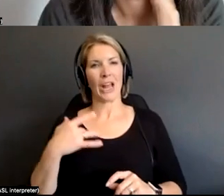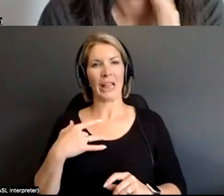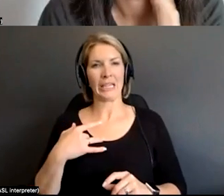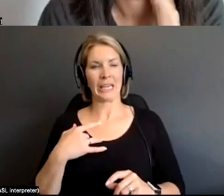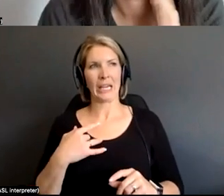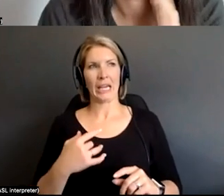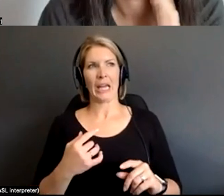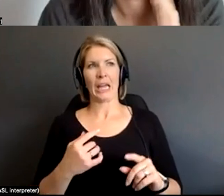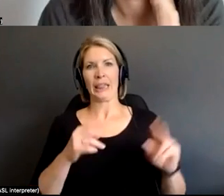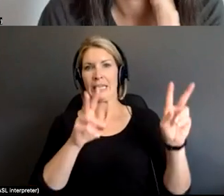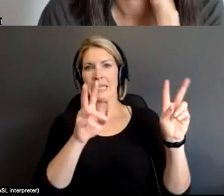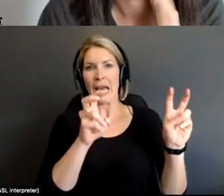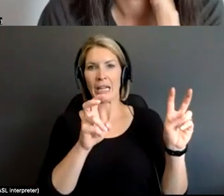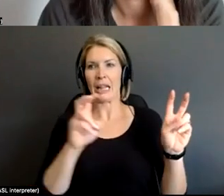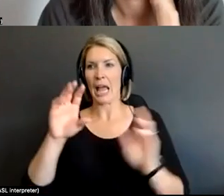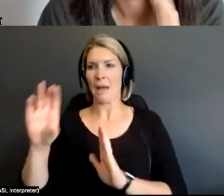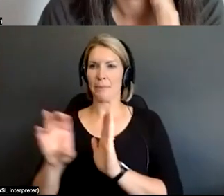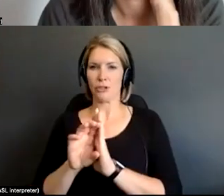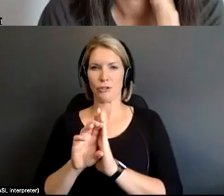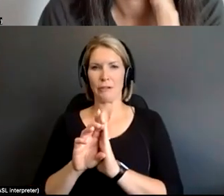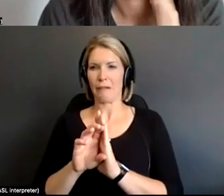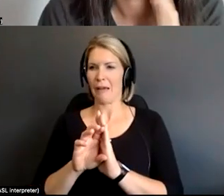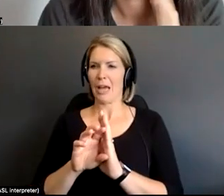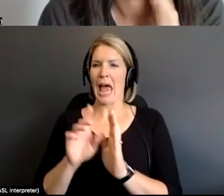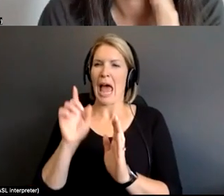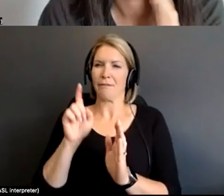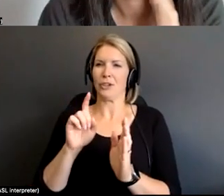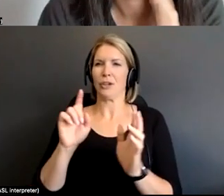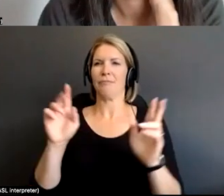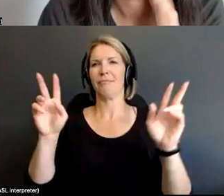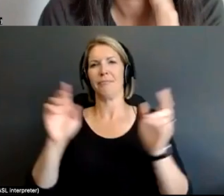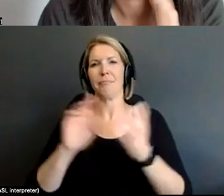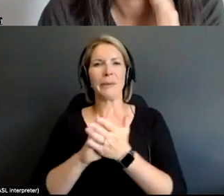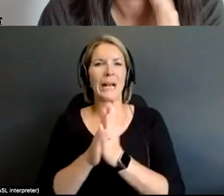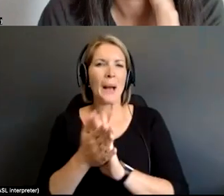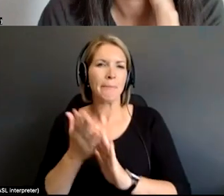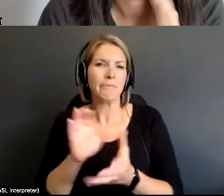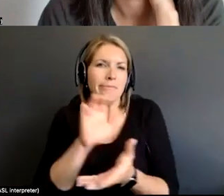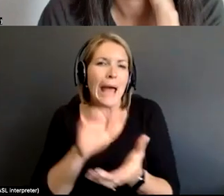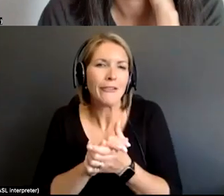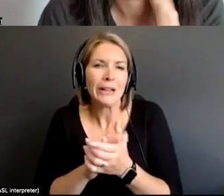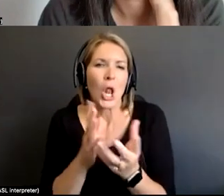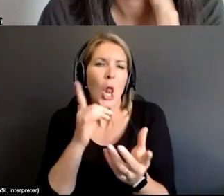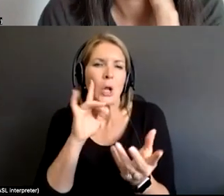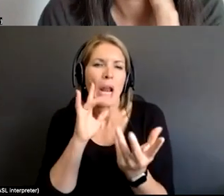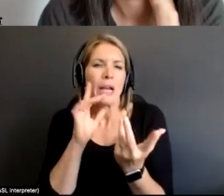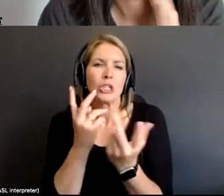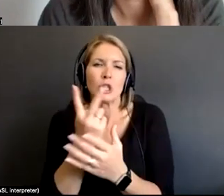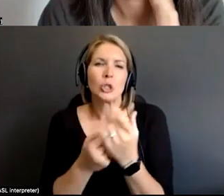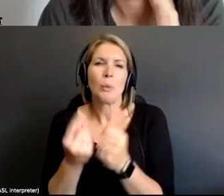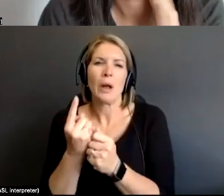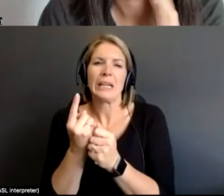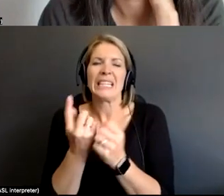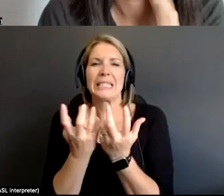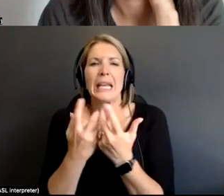image. And I think in the last 10 years, that's one of the coolest trends in book design, is the integration of